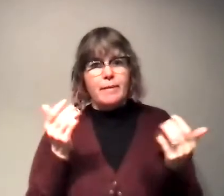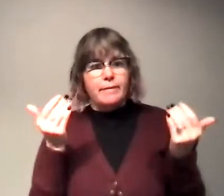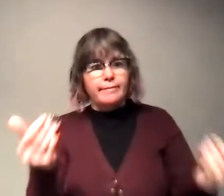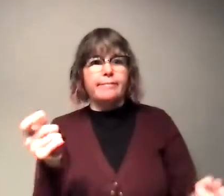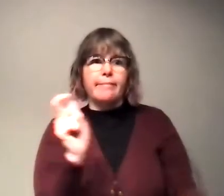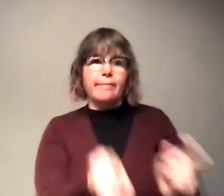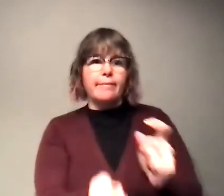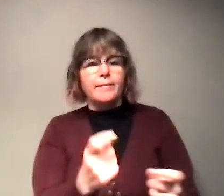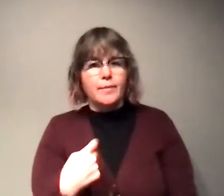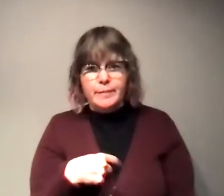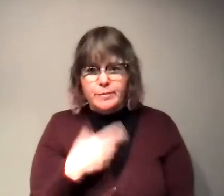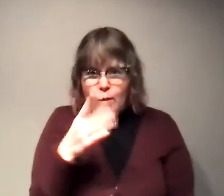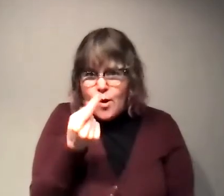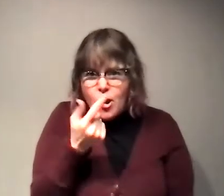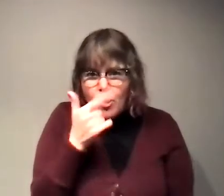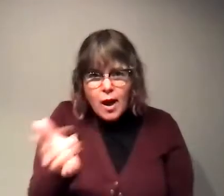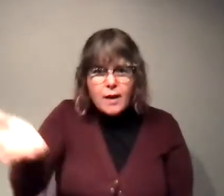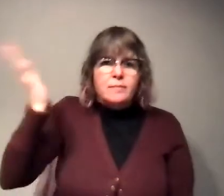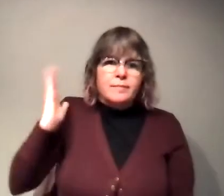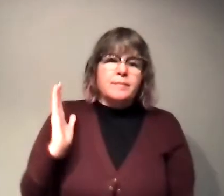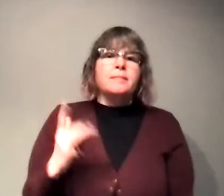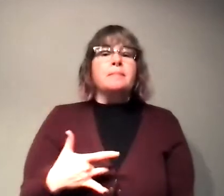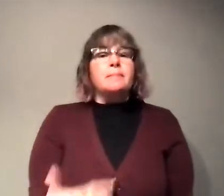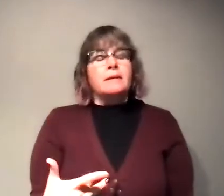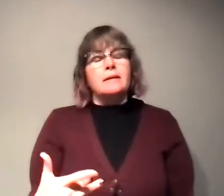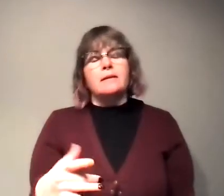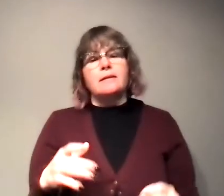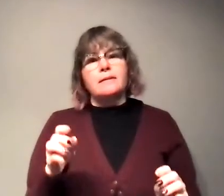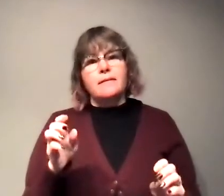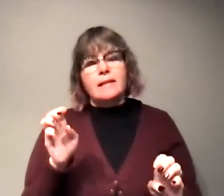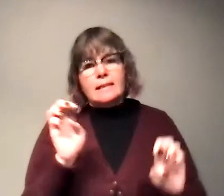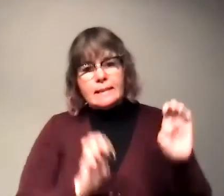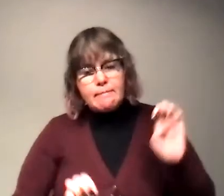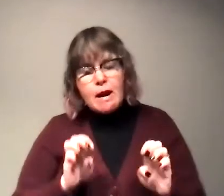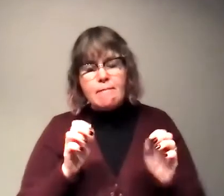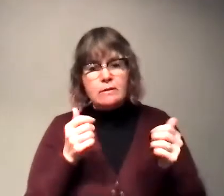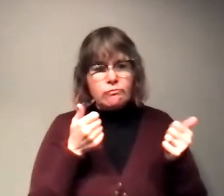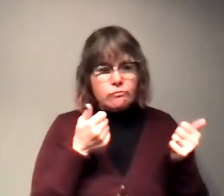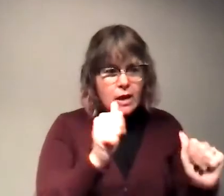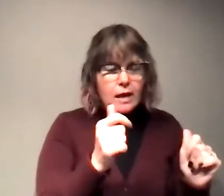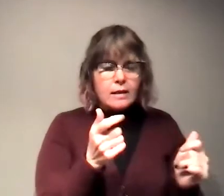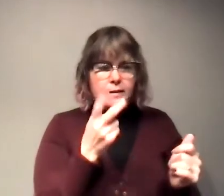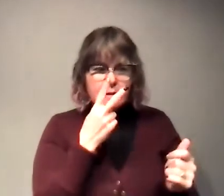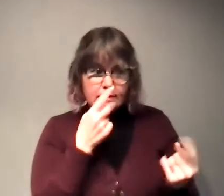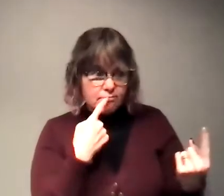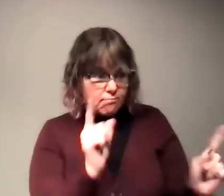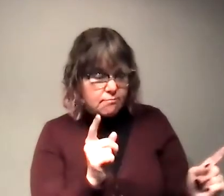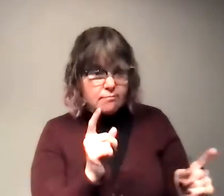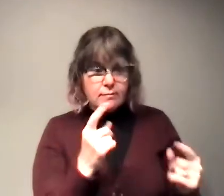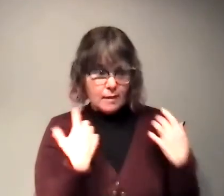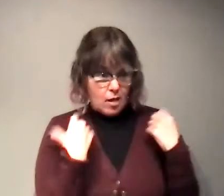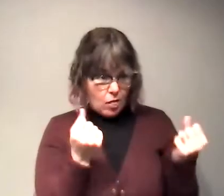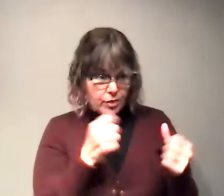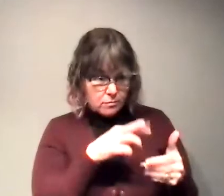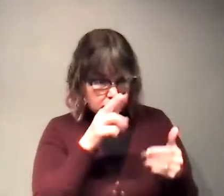ground. So usually it's a case of experimenting in one place to just see what works and see how healthy the plants